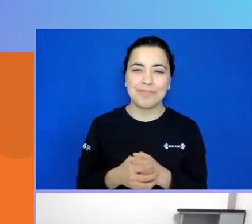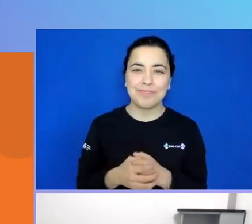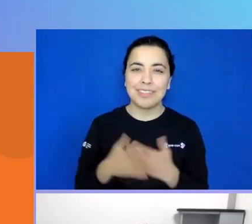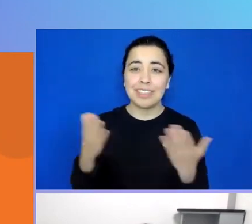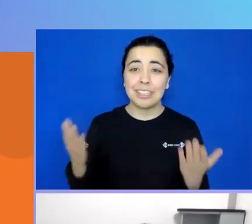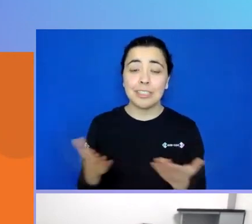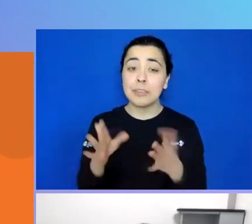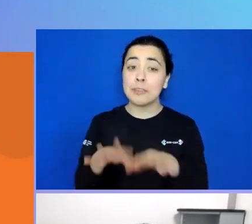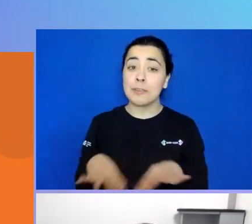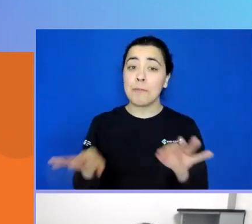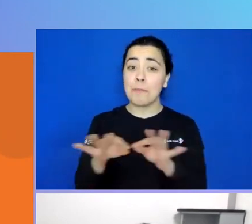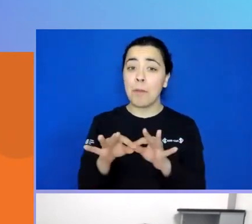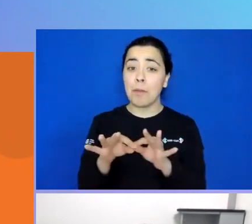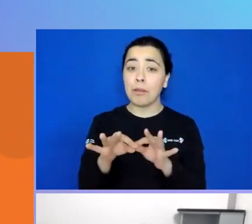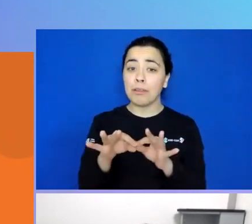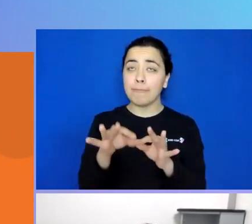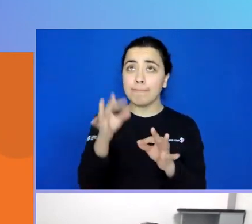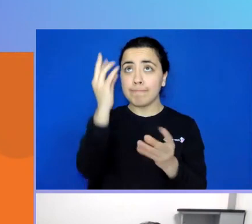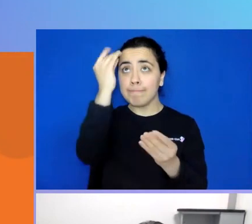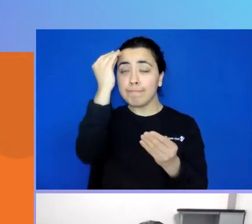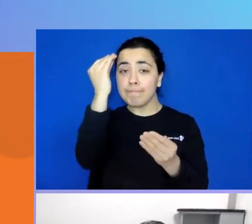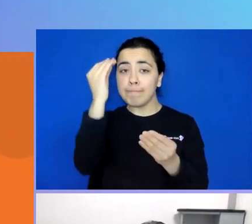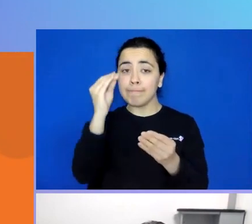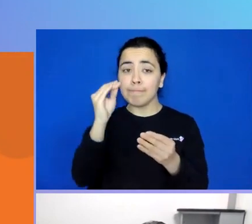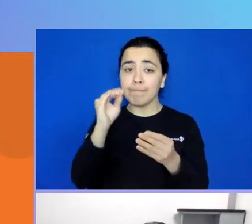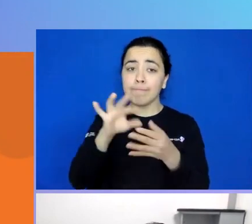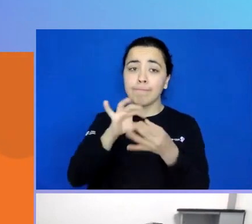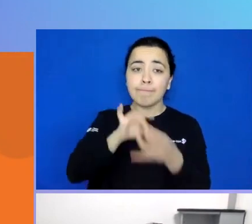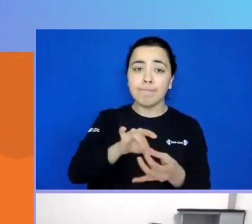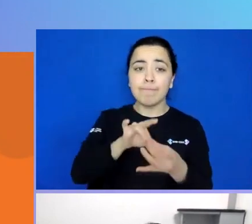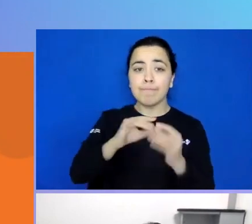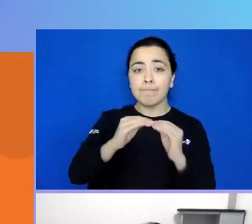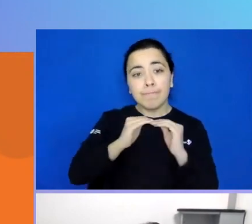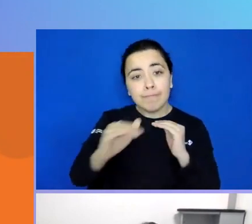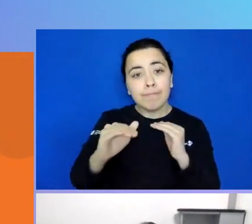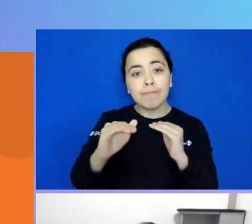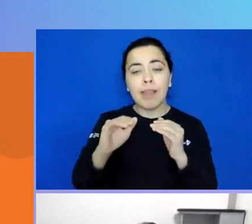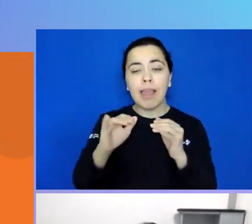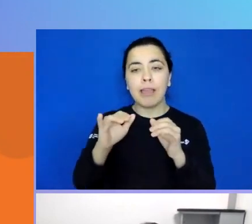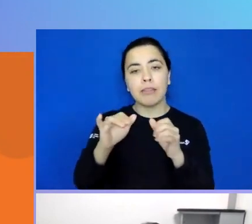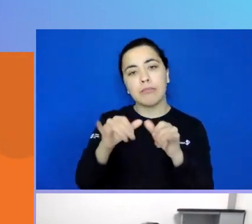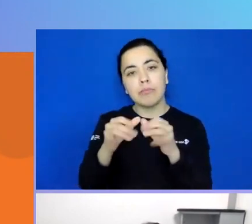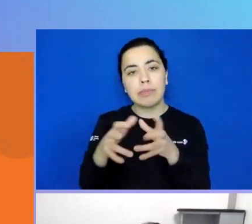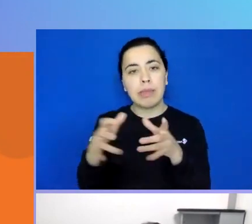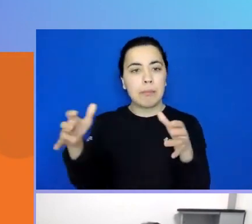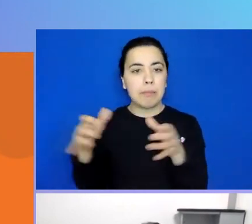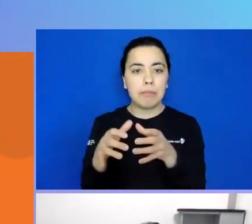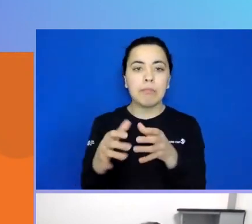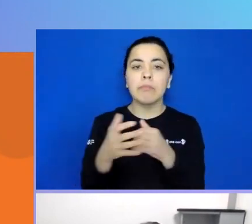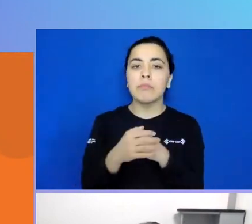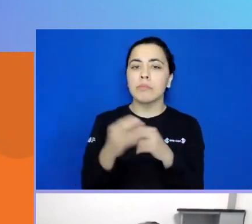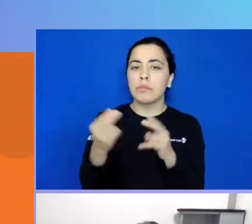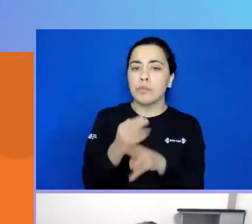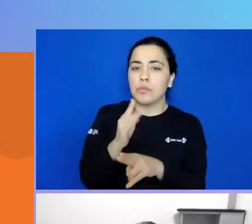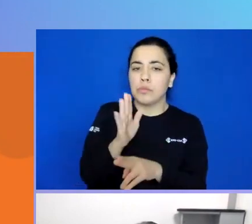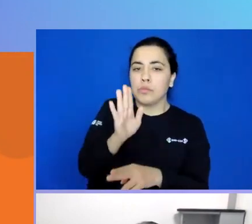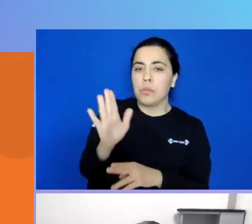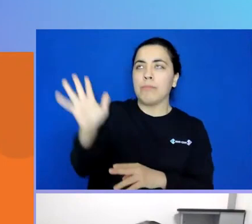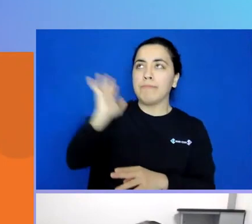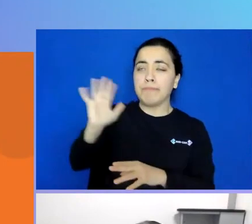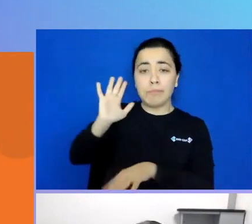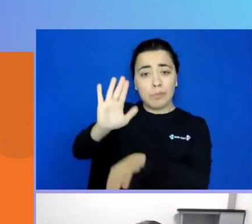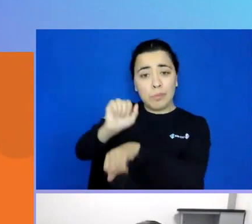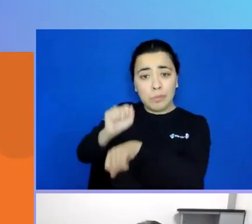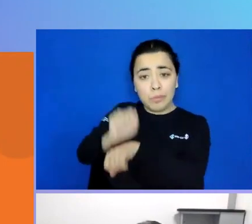Here's some important ideas for sustainability and scalability. Use your past work. Document everything that